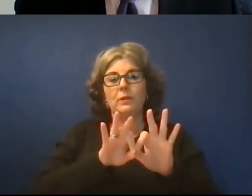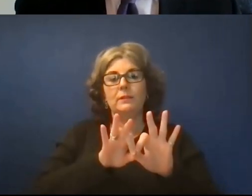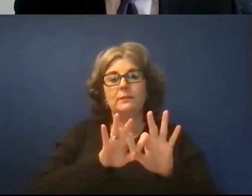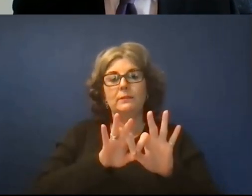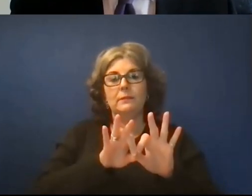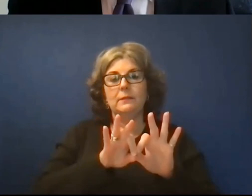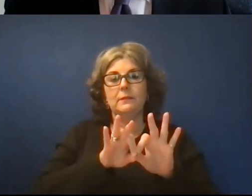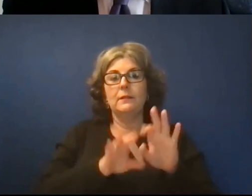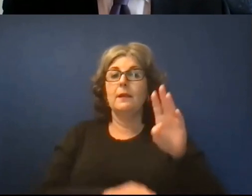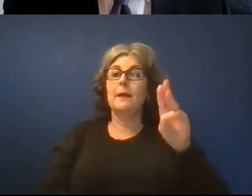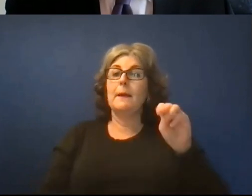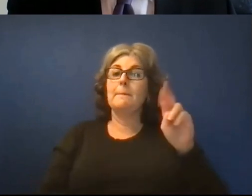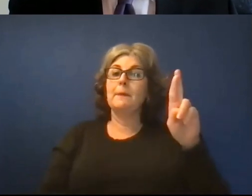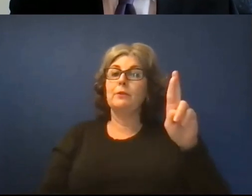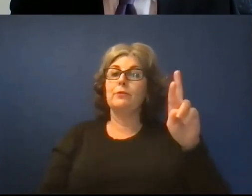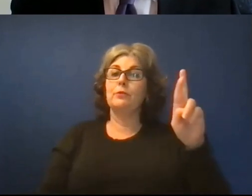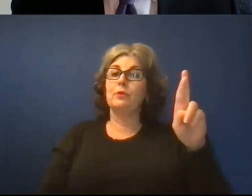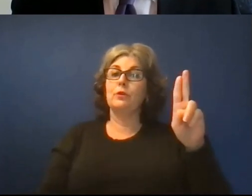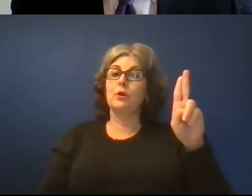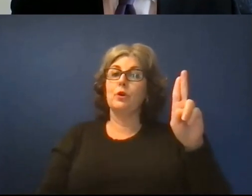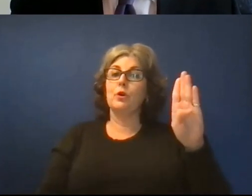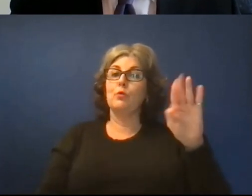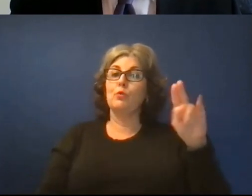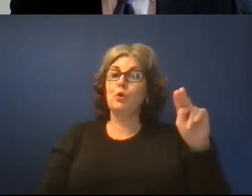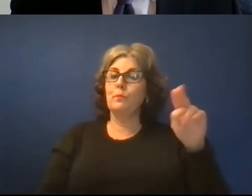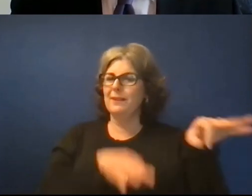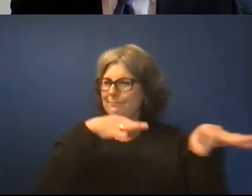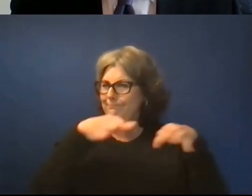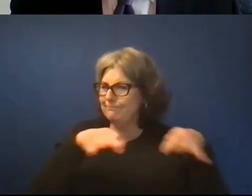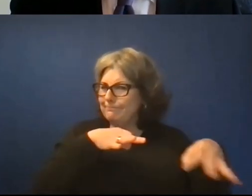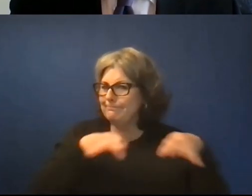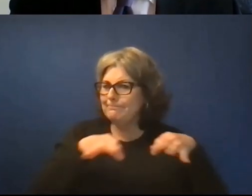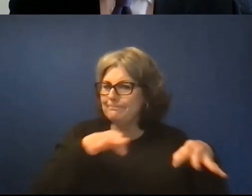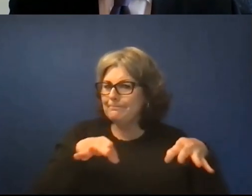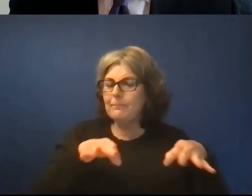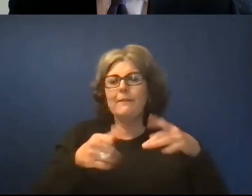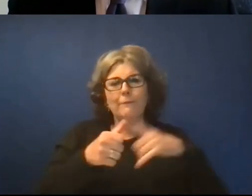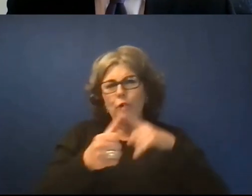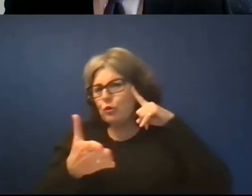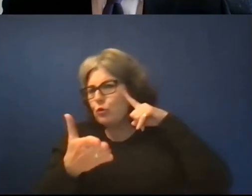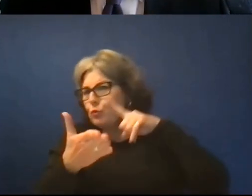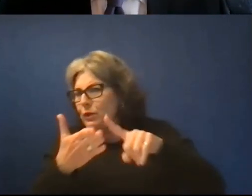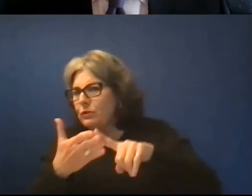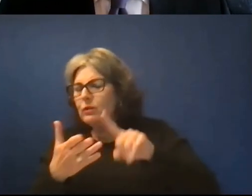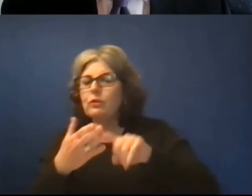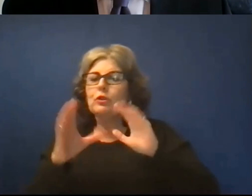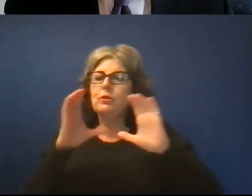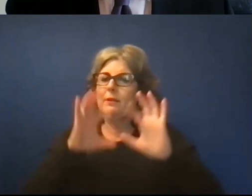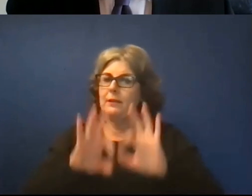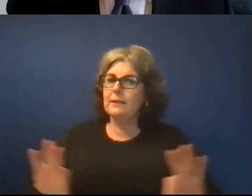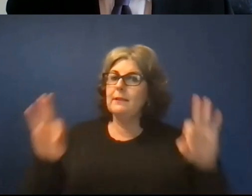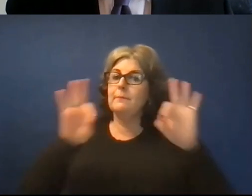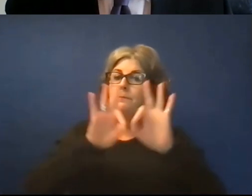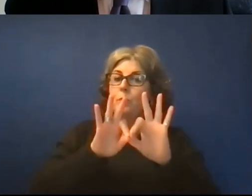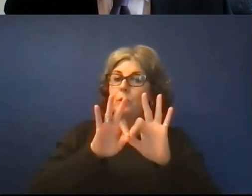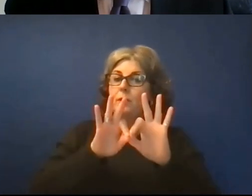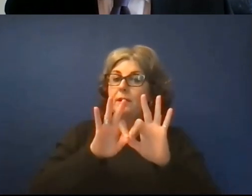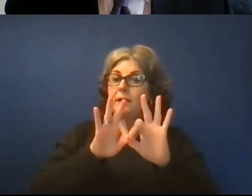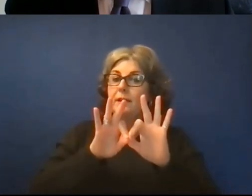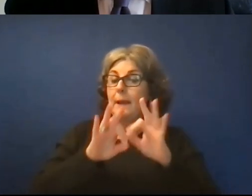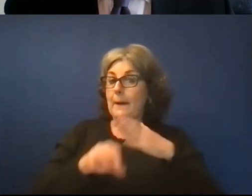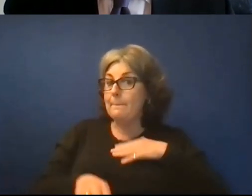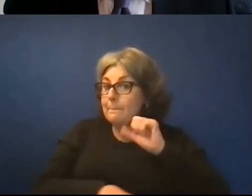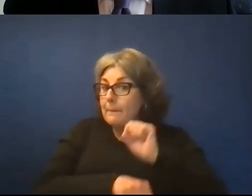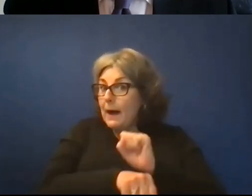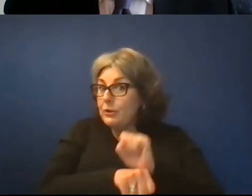know that Mr. Rubin has spoken to all of you about, you know, doing your research and communicating. And I just want to let you all know that I actually got my job